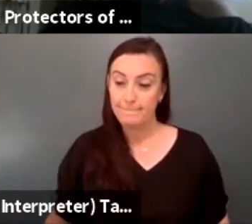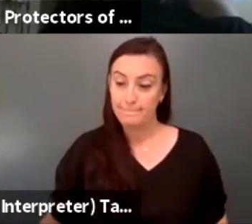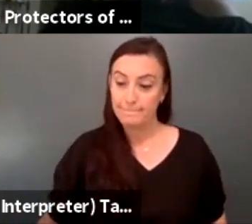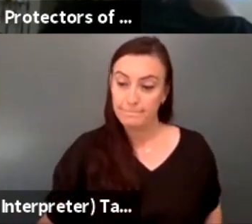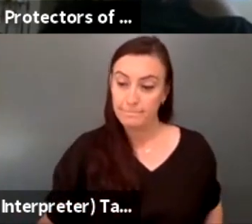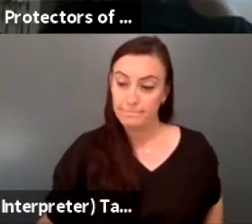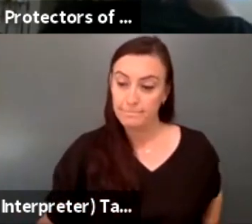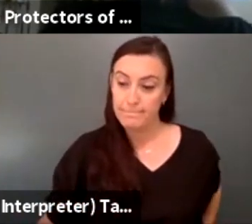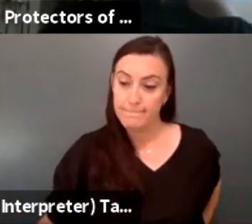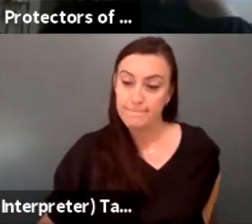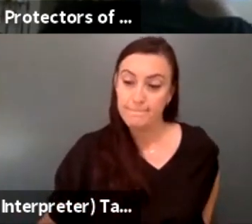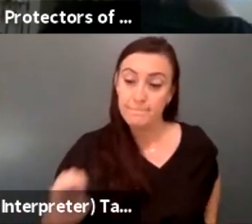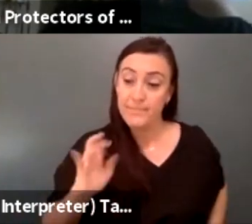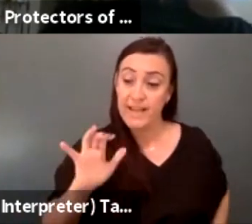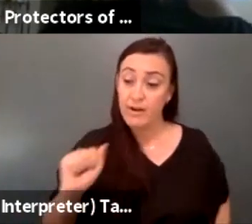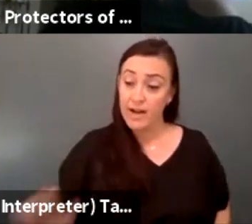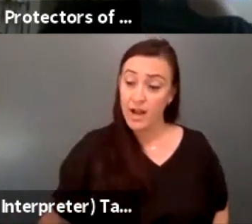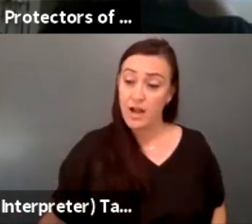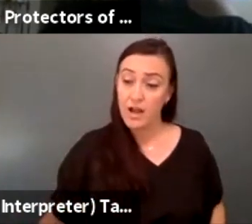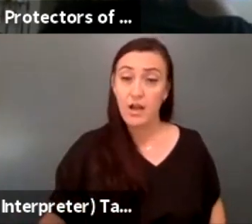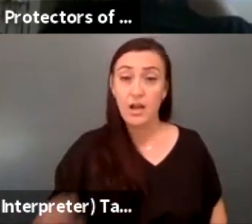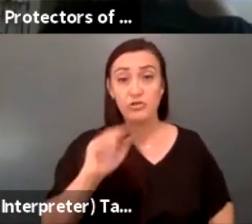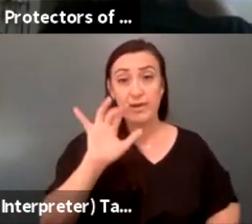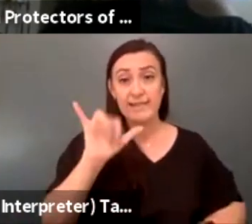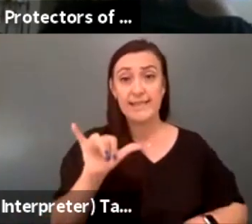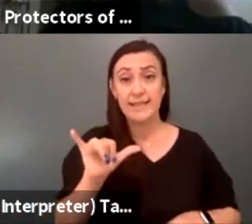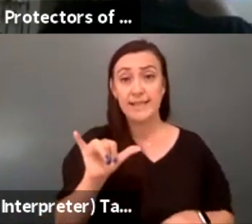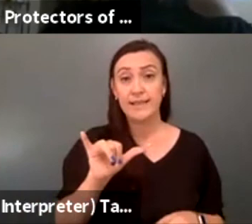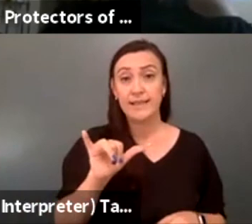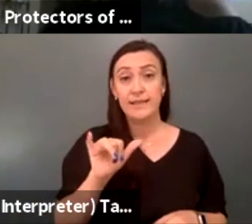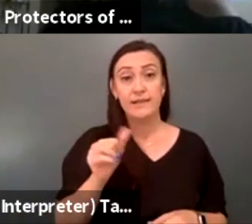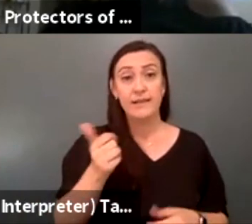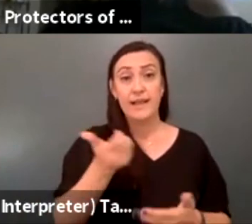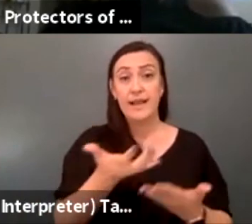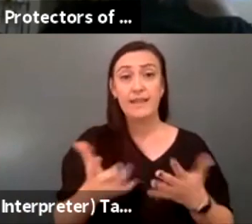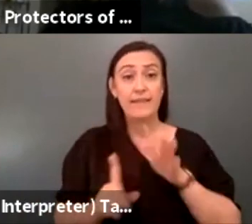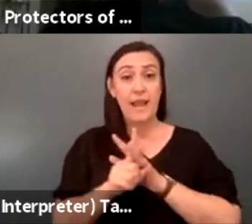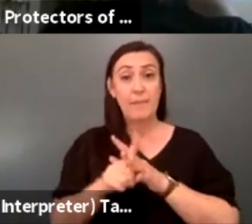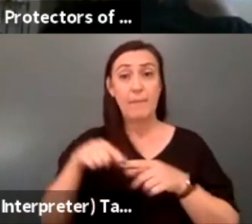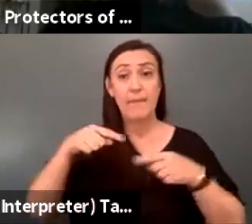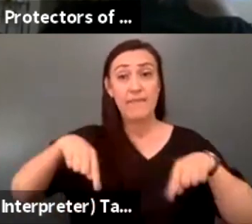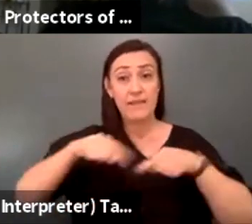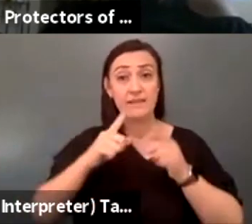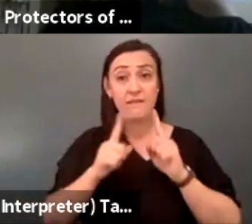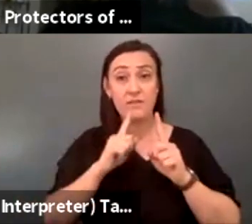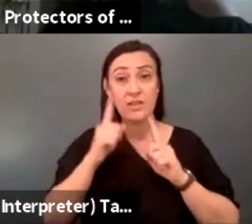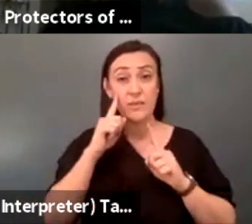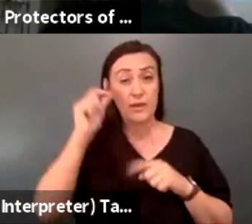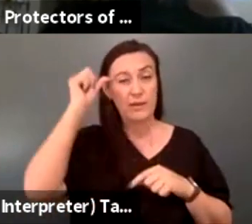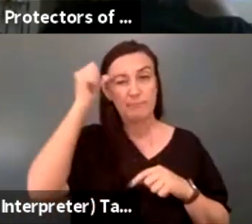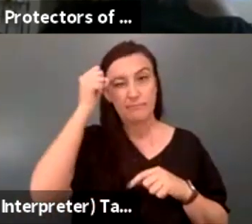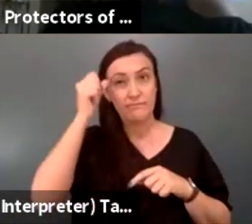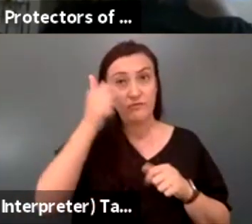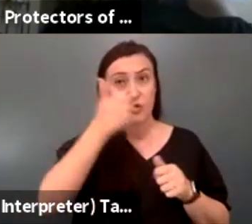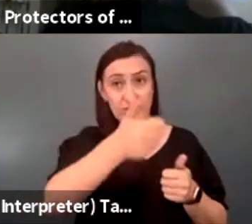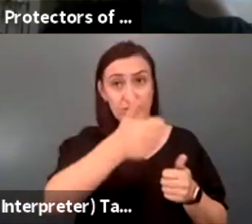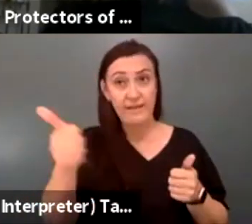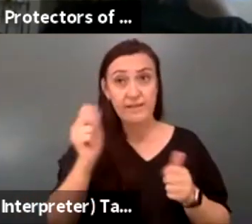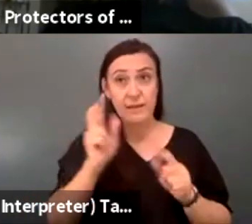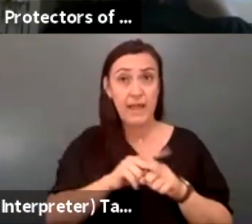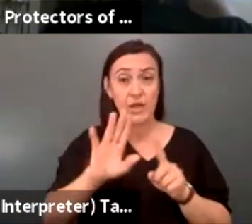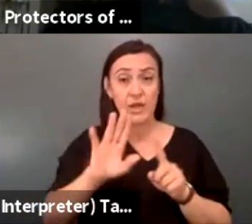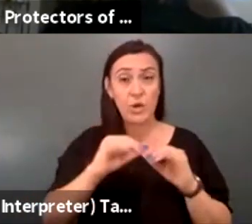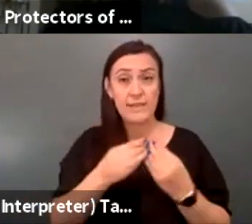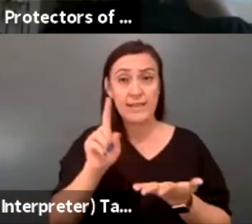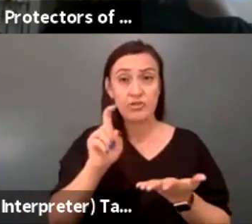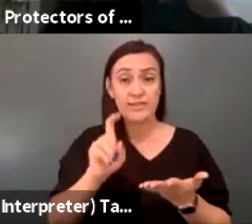But Erica and Tracy, are there any things that came up in this conversation that you think you can take away and apply in your